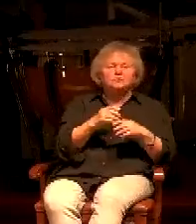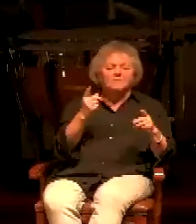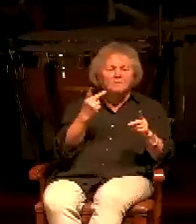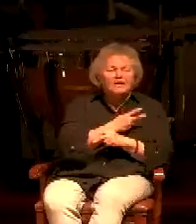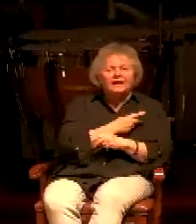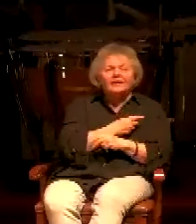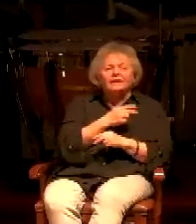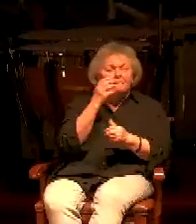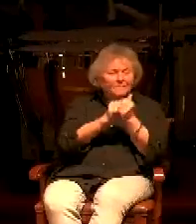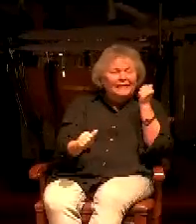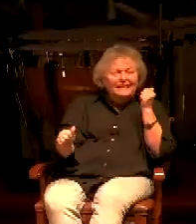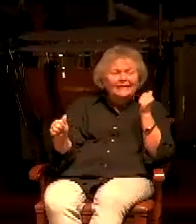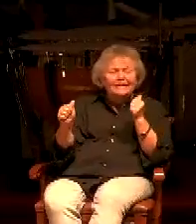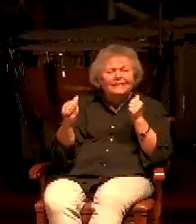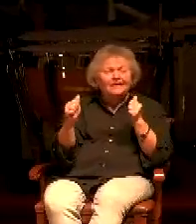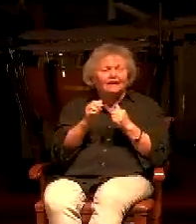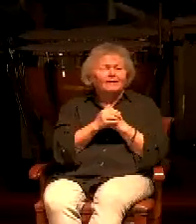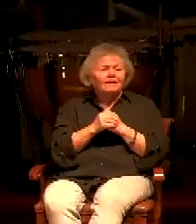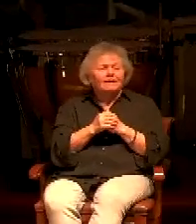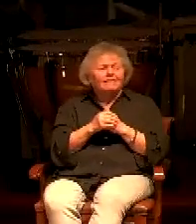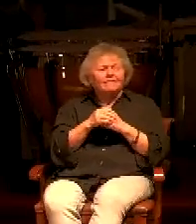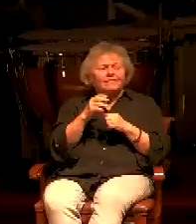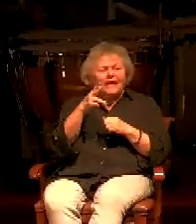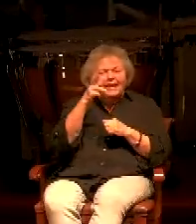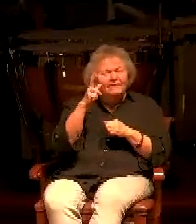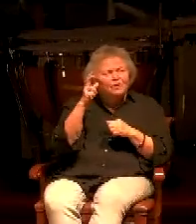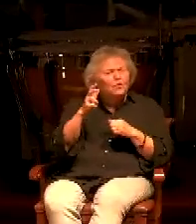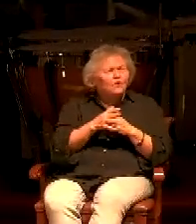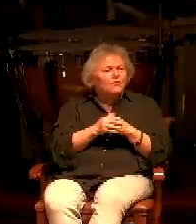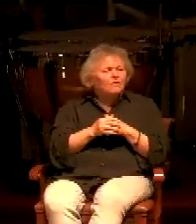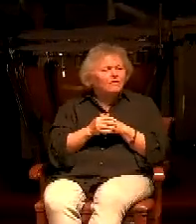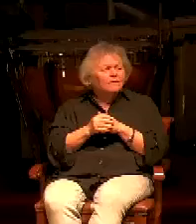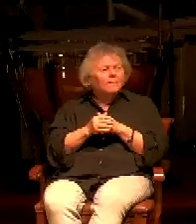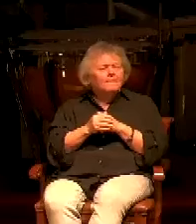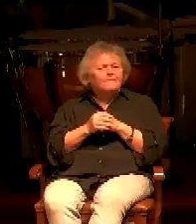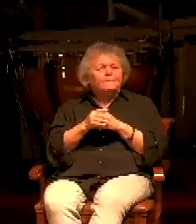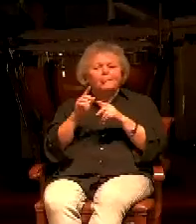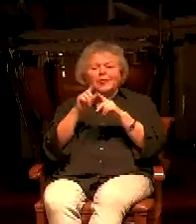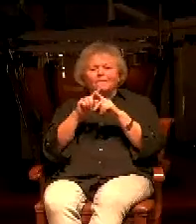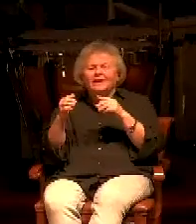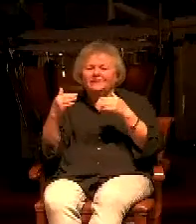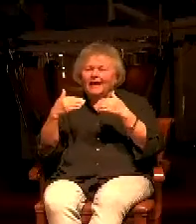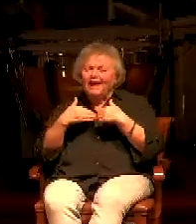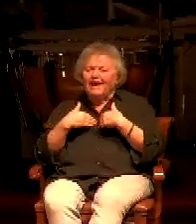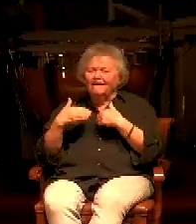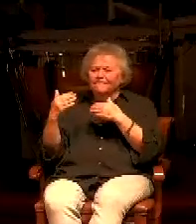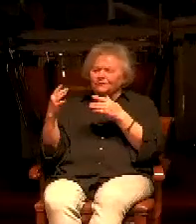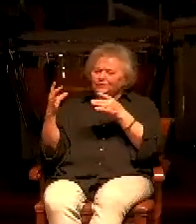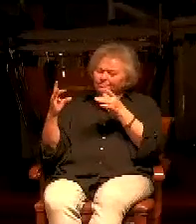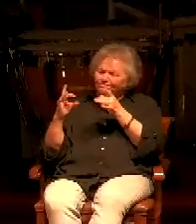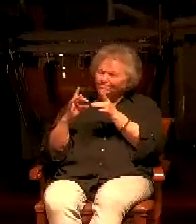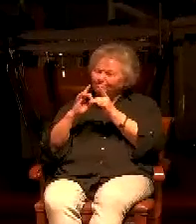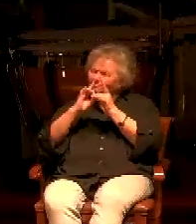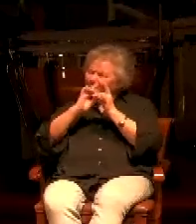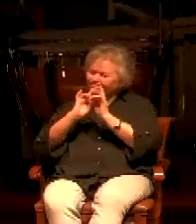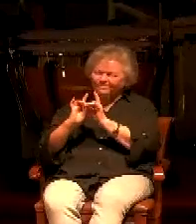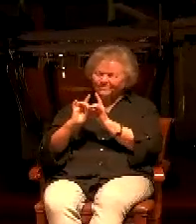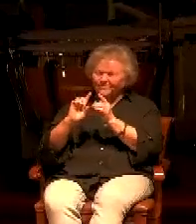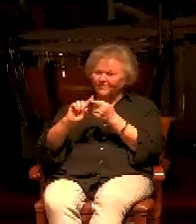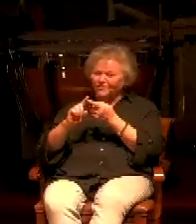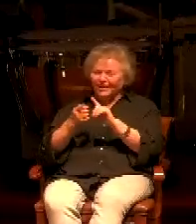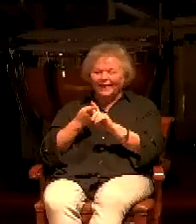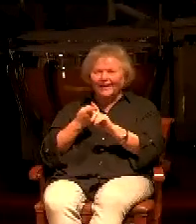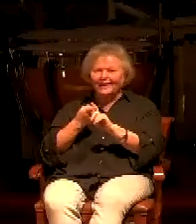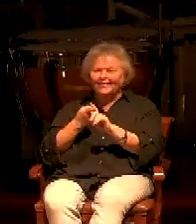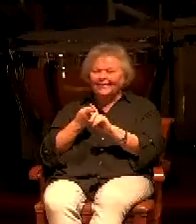I tell you, we already knew they were mean and evil. But to have your closest companion, your best friend on earth, the one you've walked